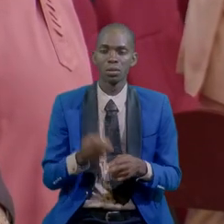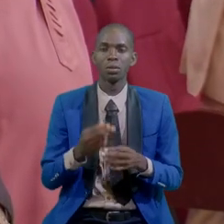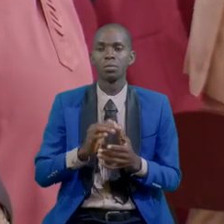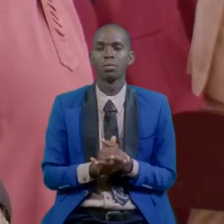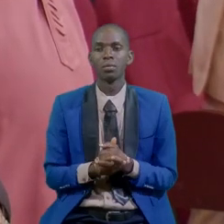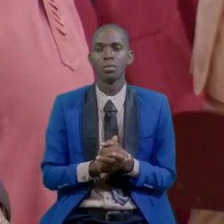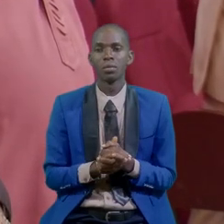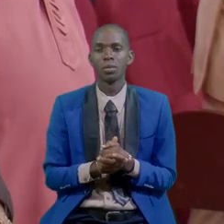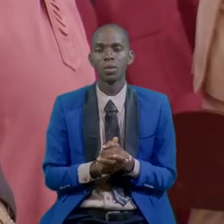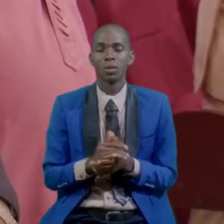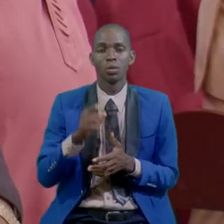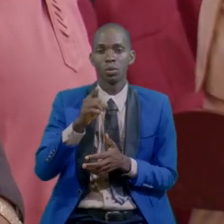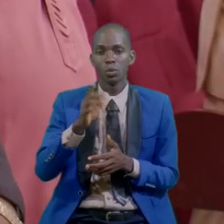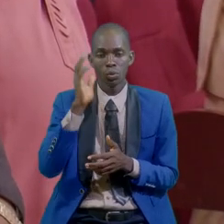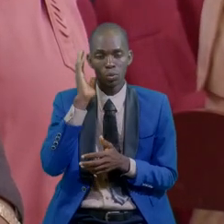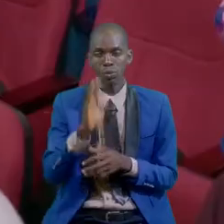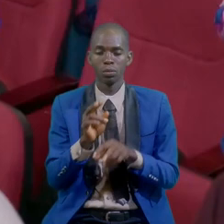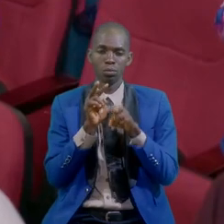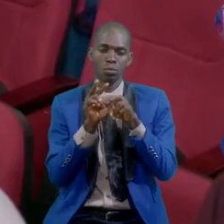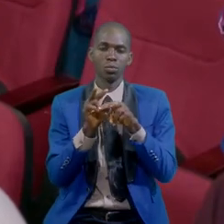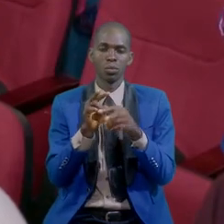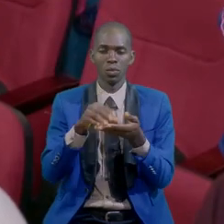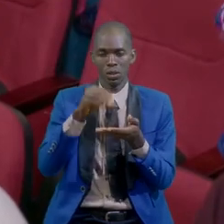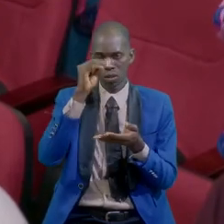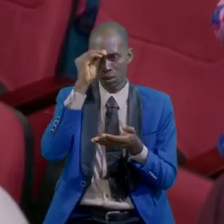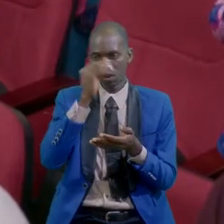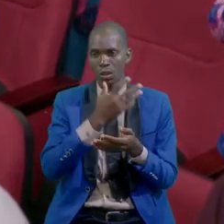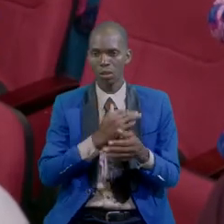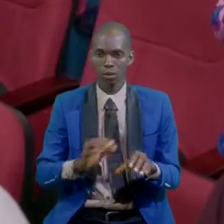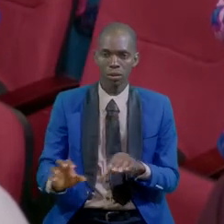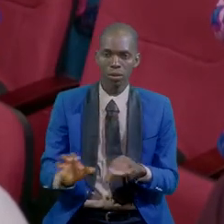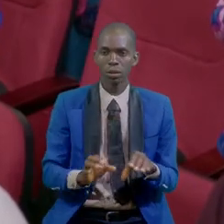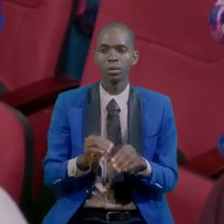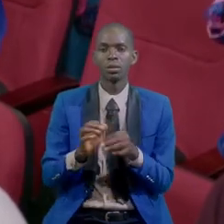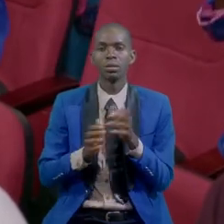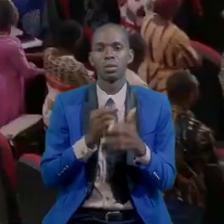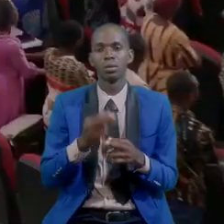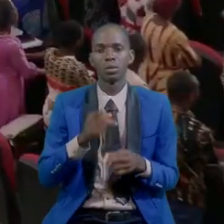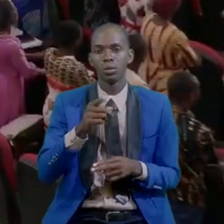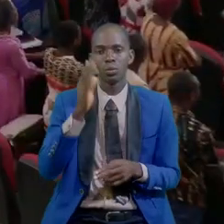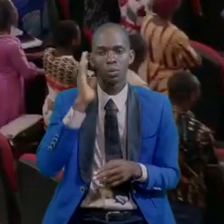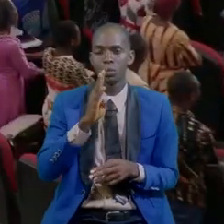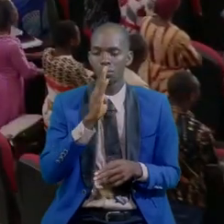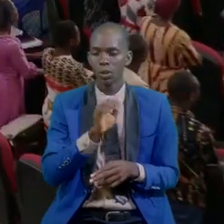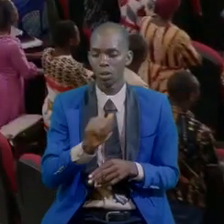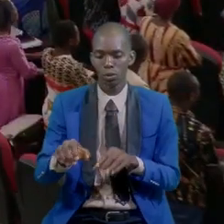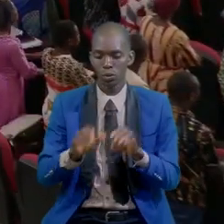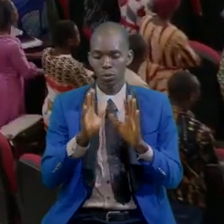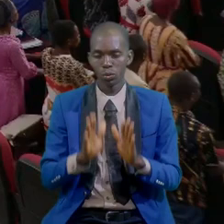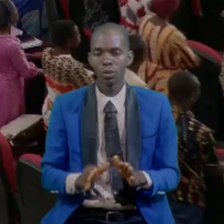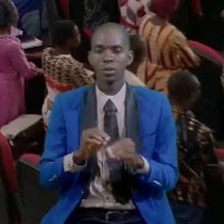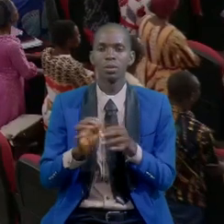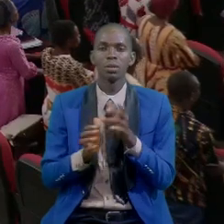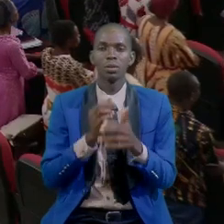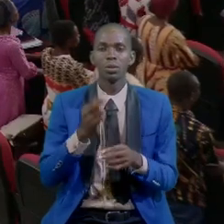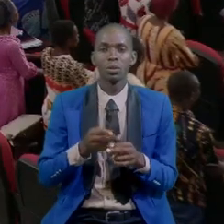Amen. You will be an actor. Amen. You'll be a doer. You'll be a champion in